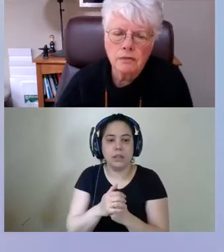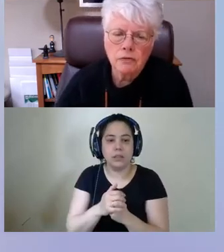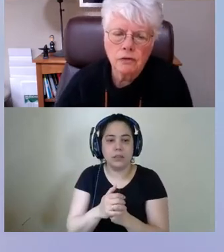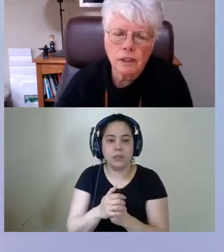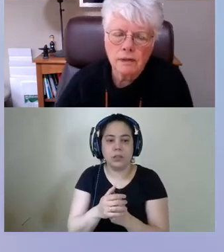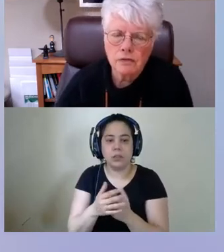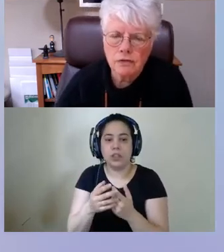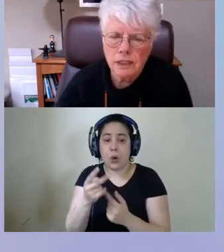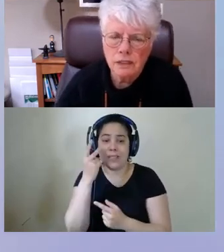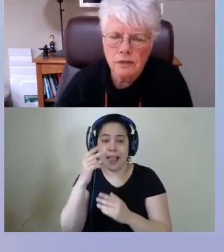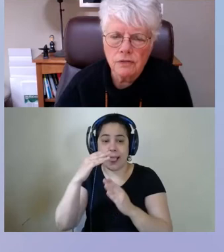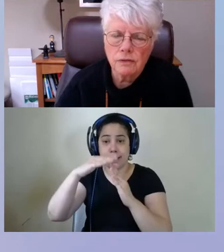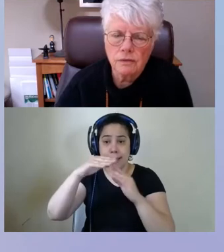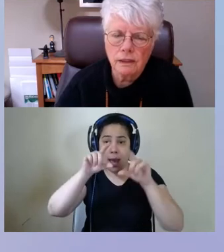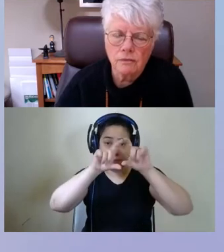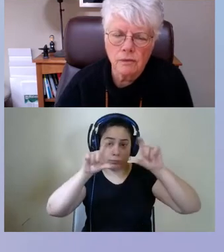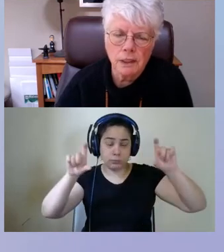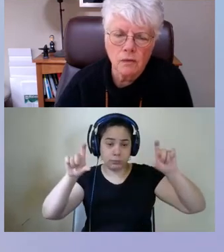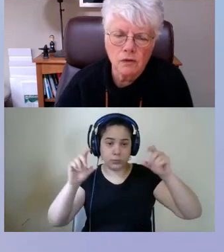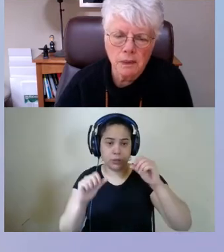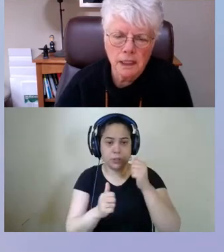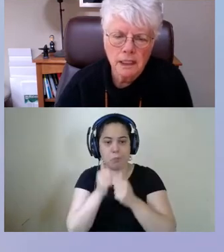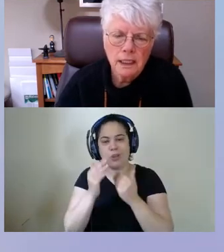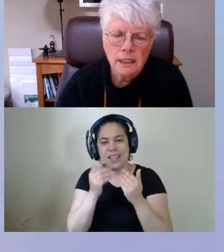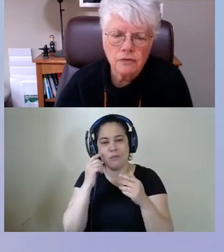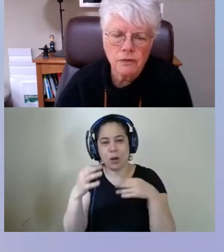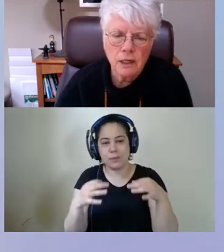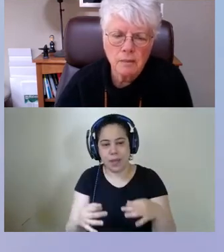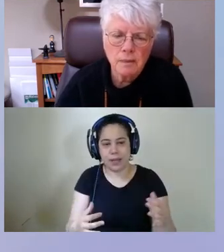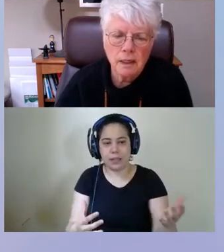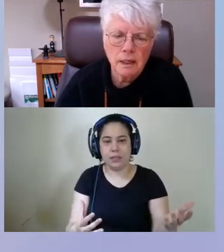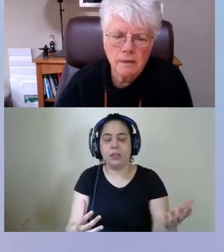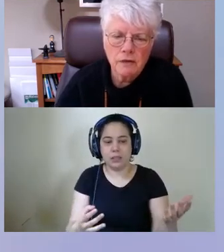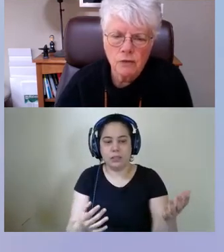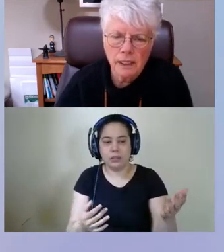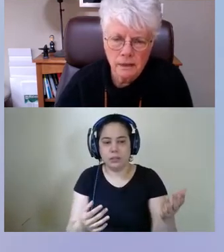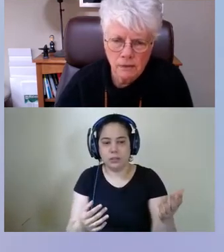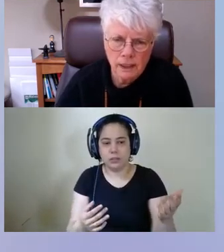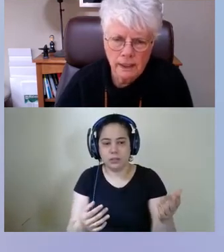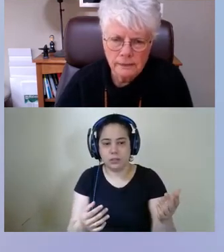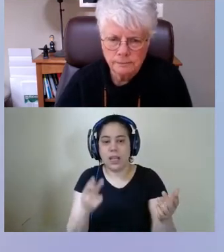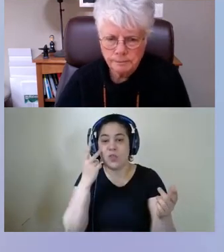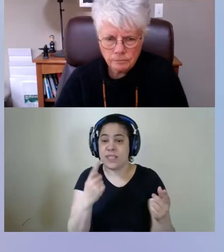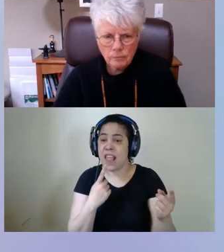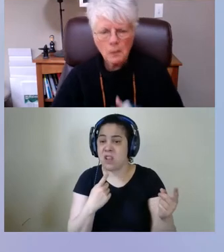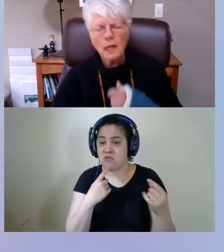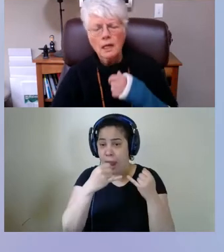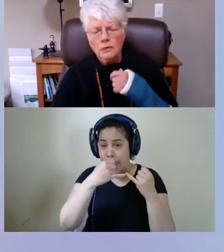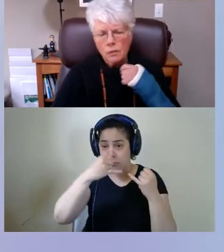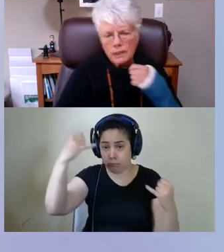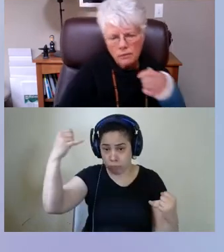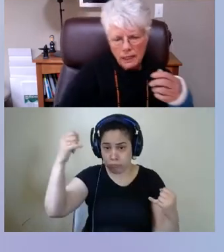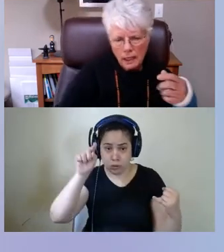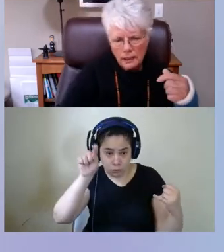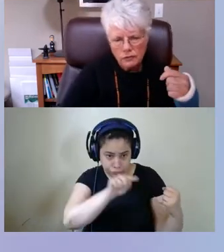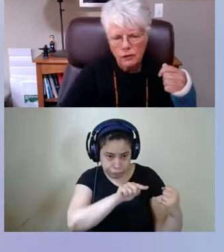is just look, this is the easiest thing for me to explain, is from this way, the red line. So